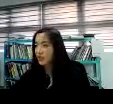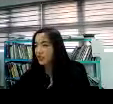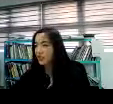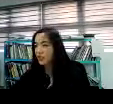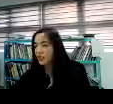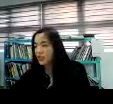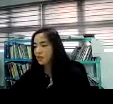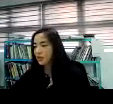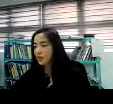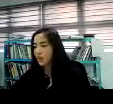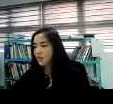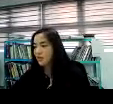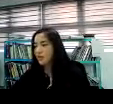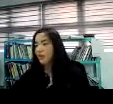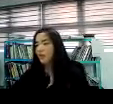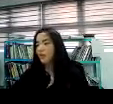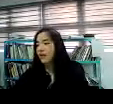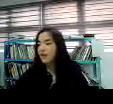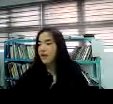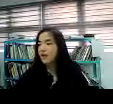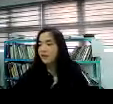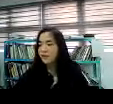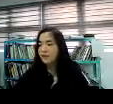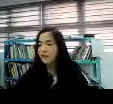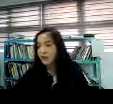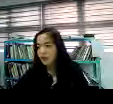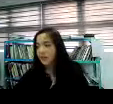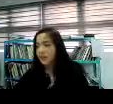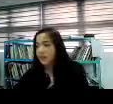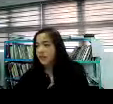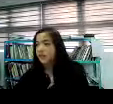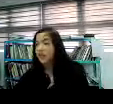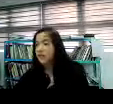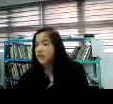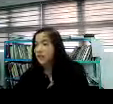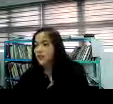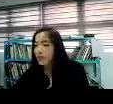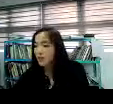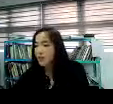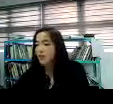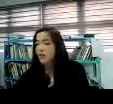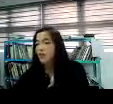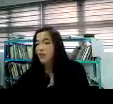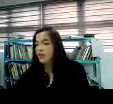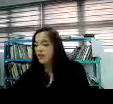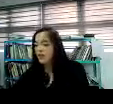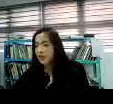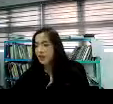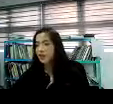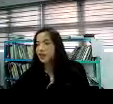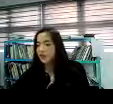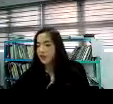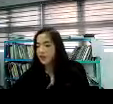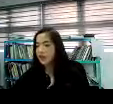many actually na materials from different subject areas. So hindi lang po science, we also have here